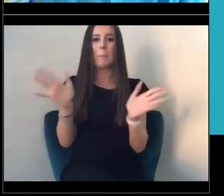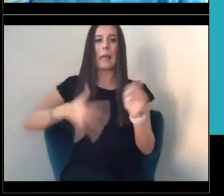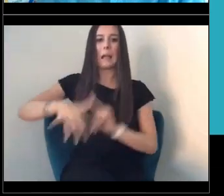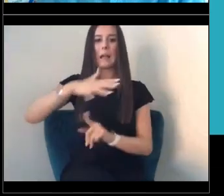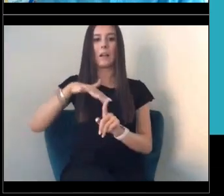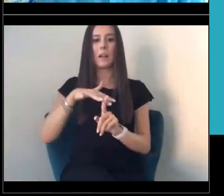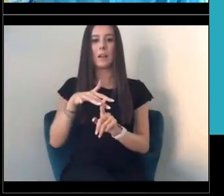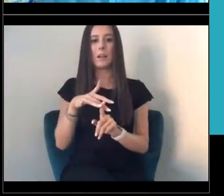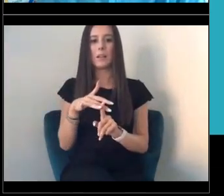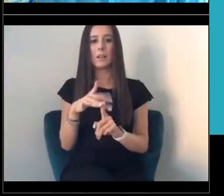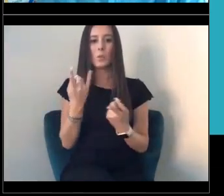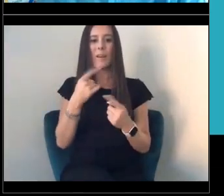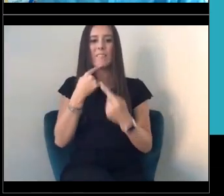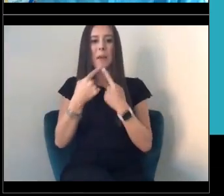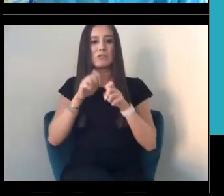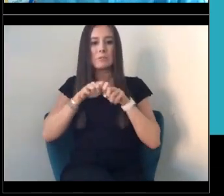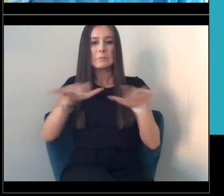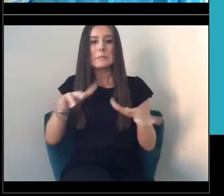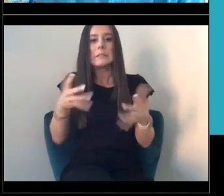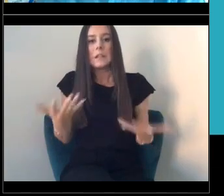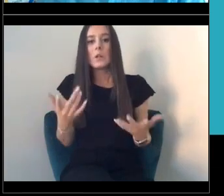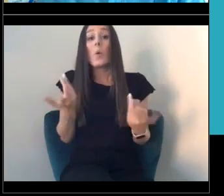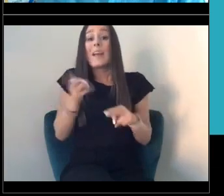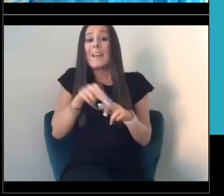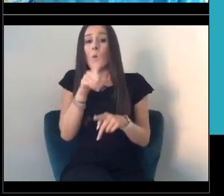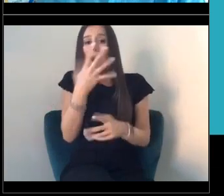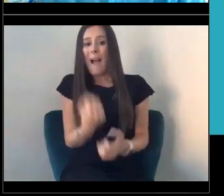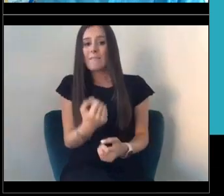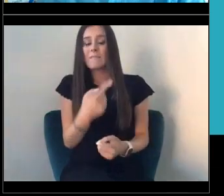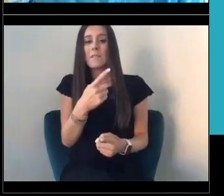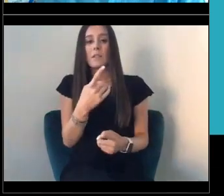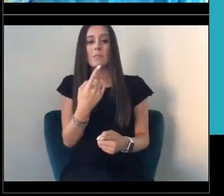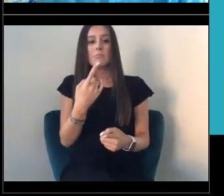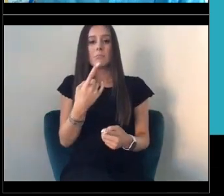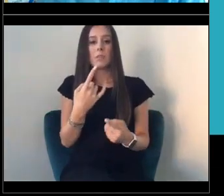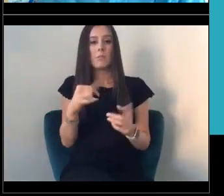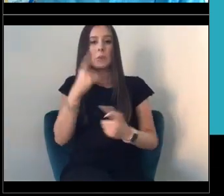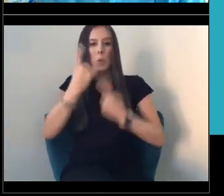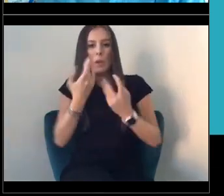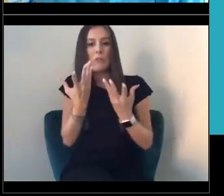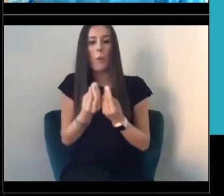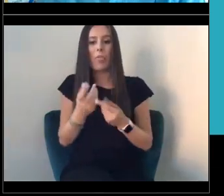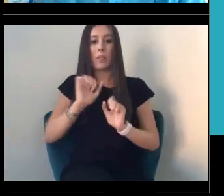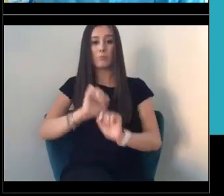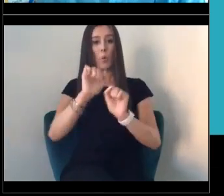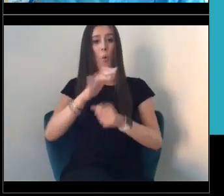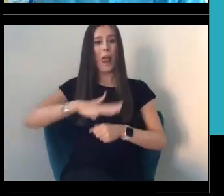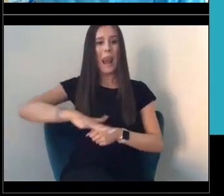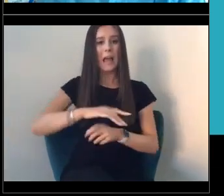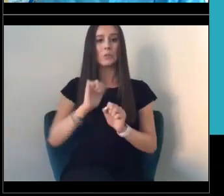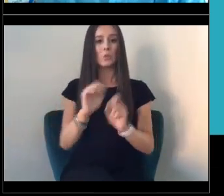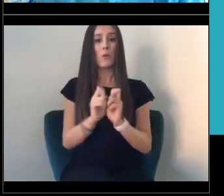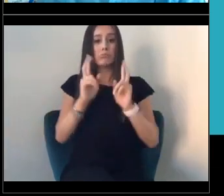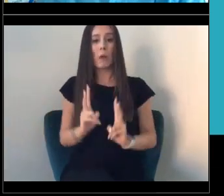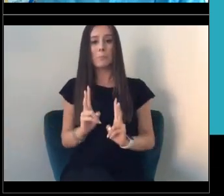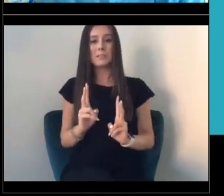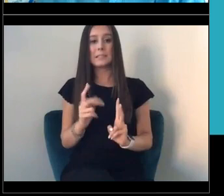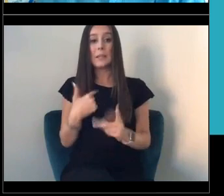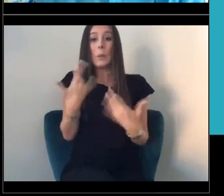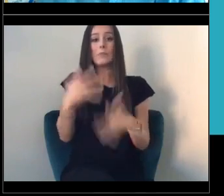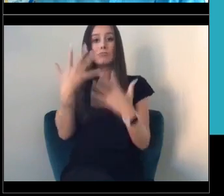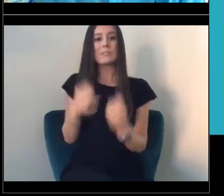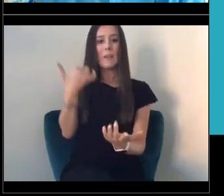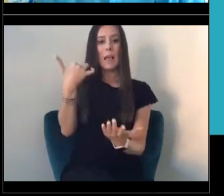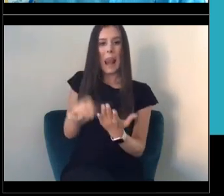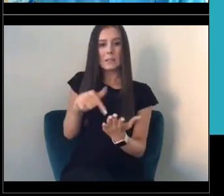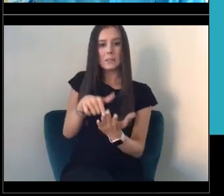this. So if anyone has got any queries about land or property, or any questions about the material that we've sent them, or